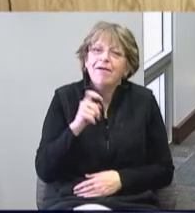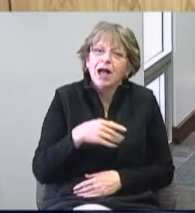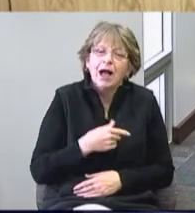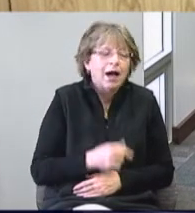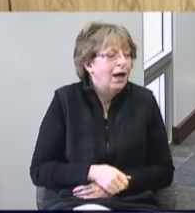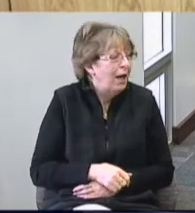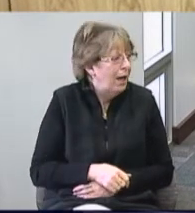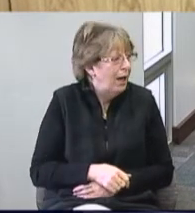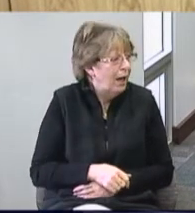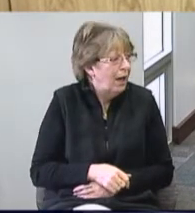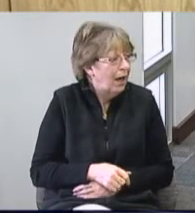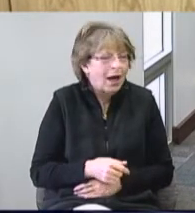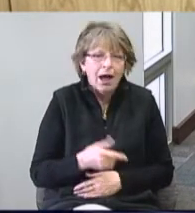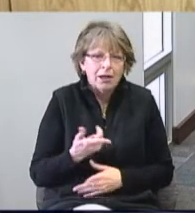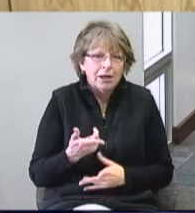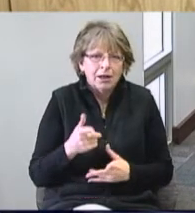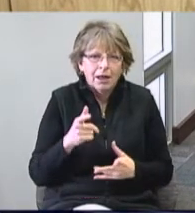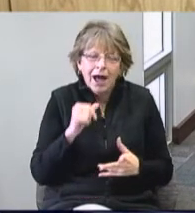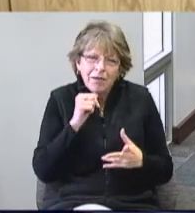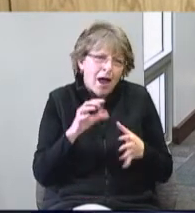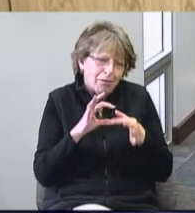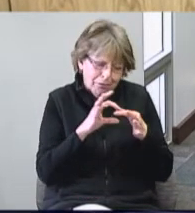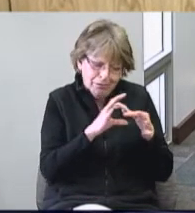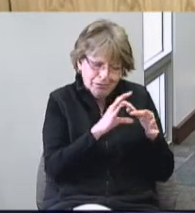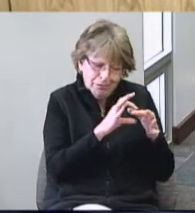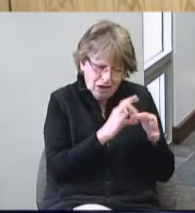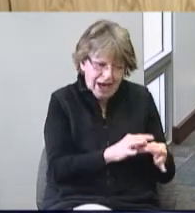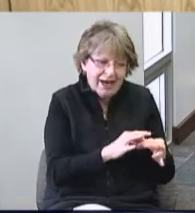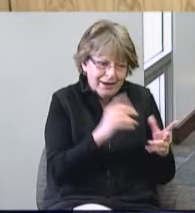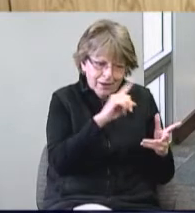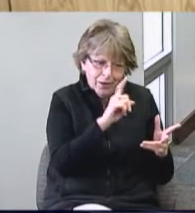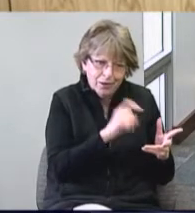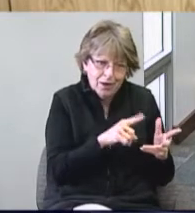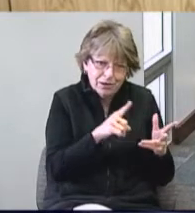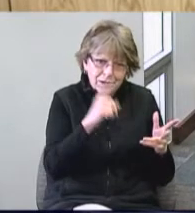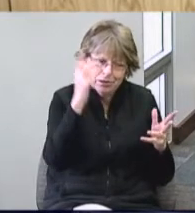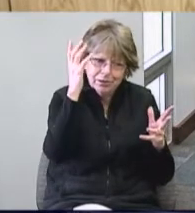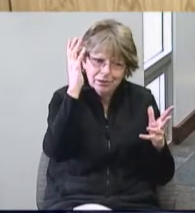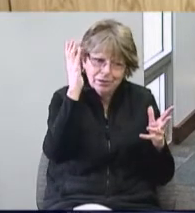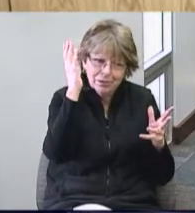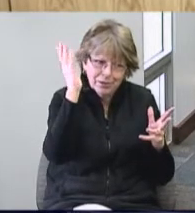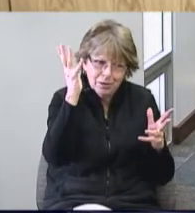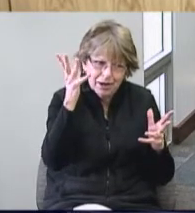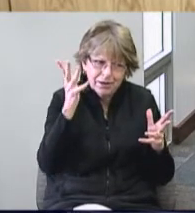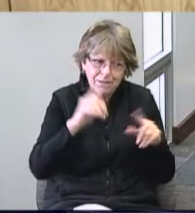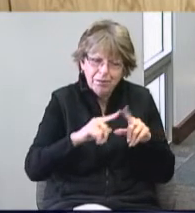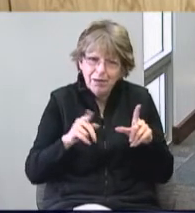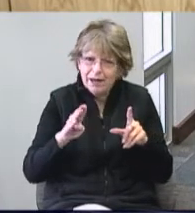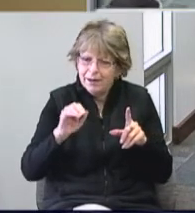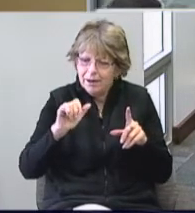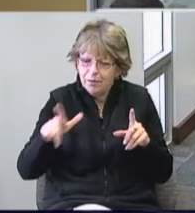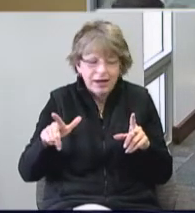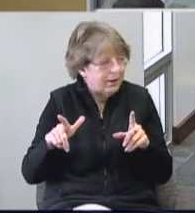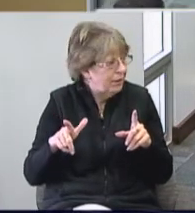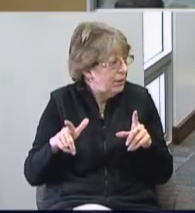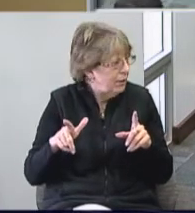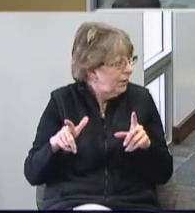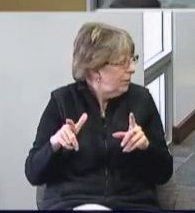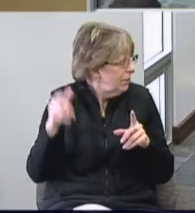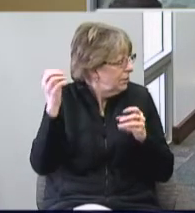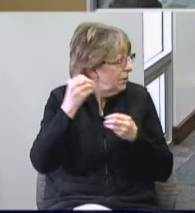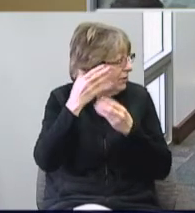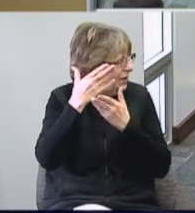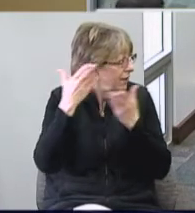Unrelated to your presentation, but somewhat related to utility bill. A year from now, we're going to be implementing the stormwater utility